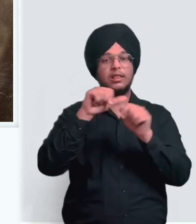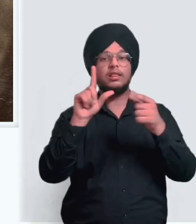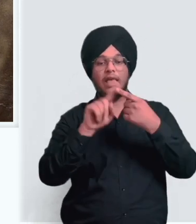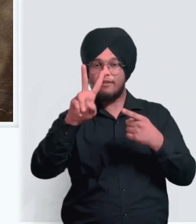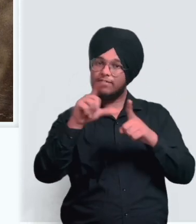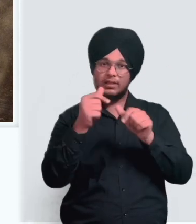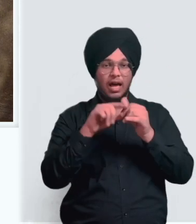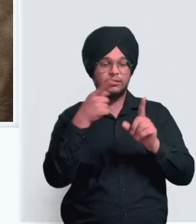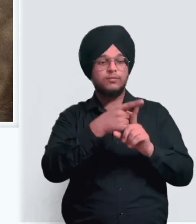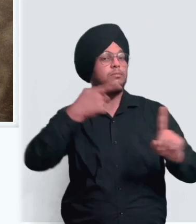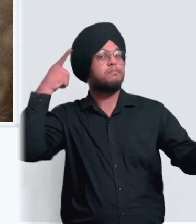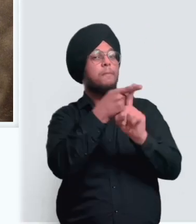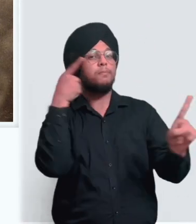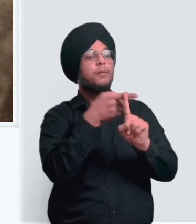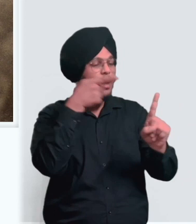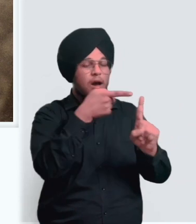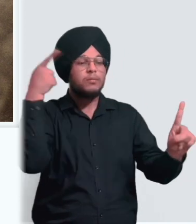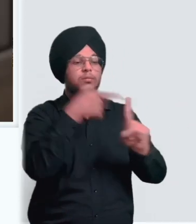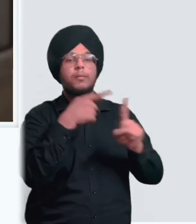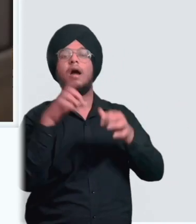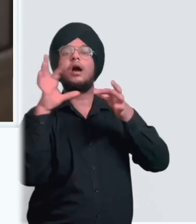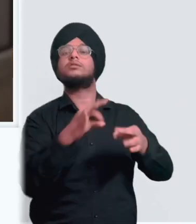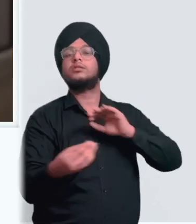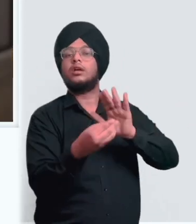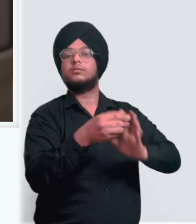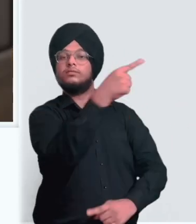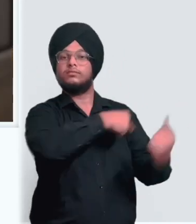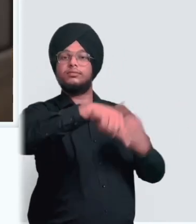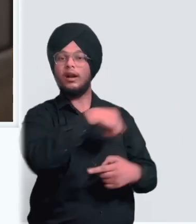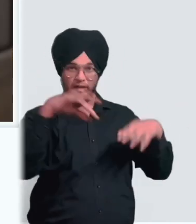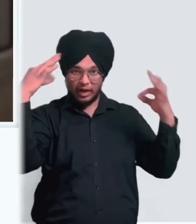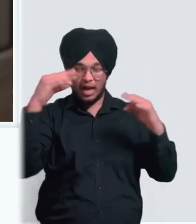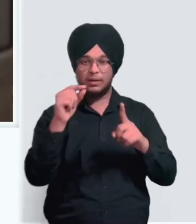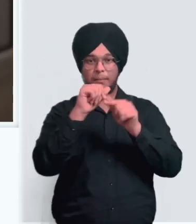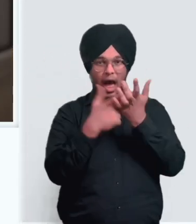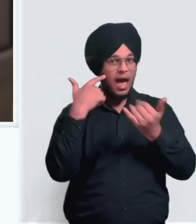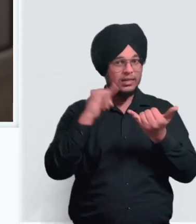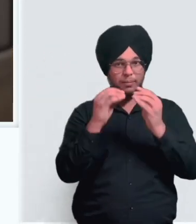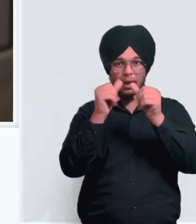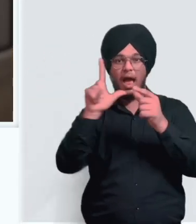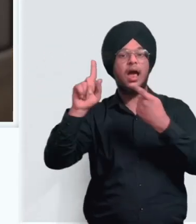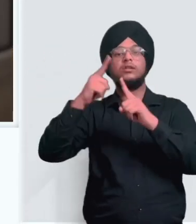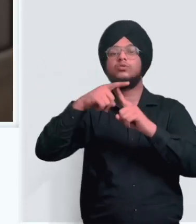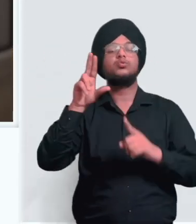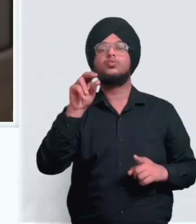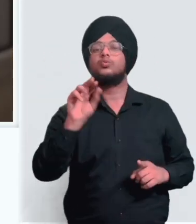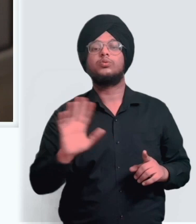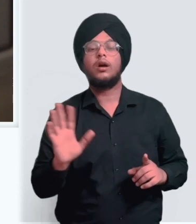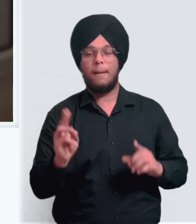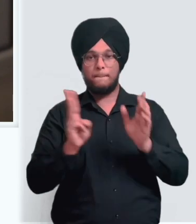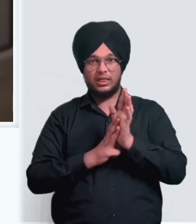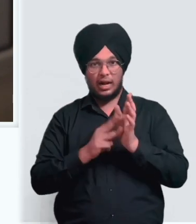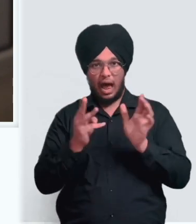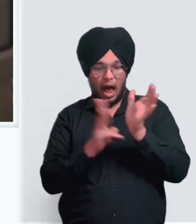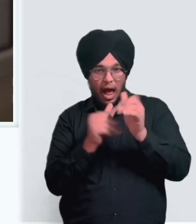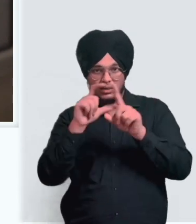Christian missionaries, and Indian social reformers. Devdasis were particularly targeted and became associated with prostitution,